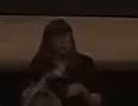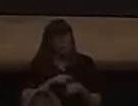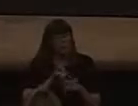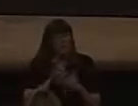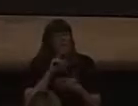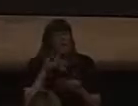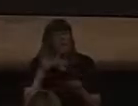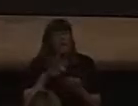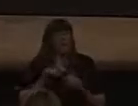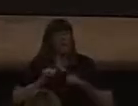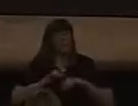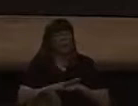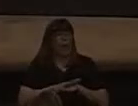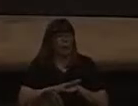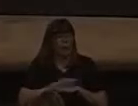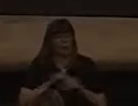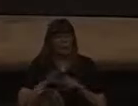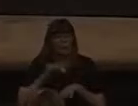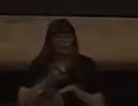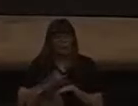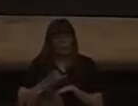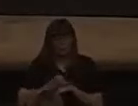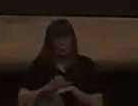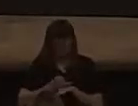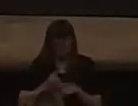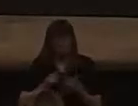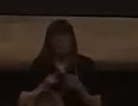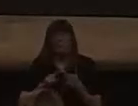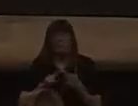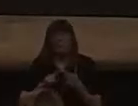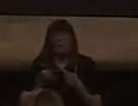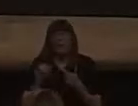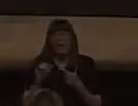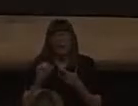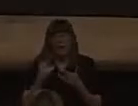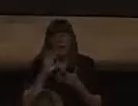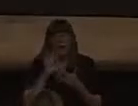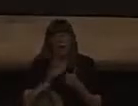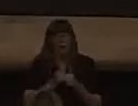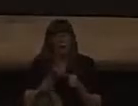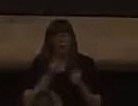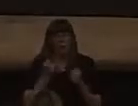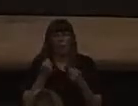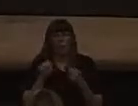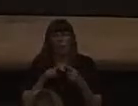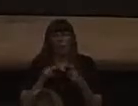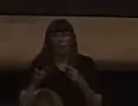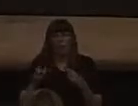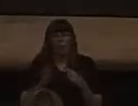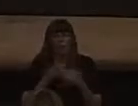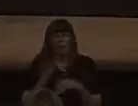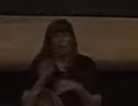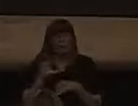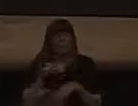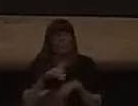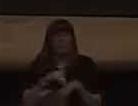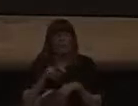less crowded in your institutions, and also that let them avoid trying to travel through New York City during rush